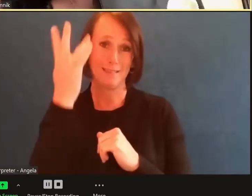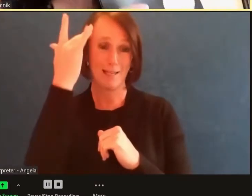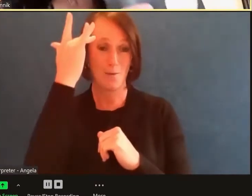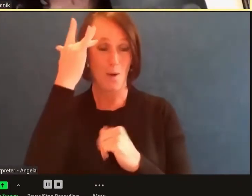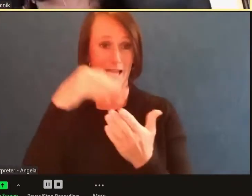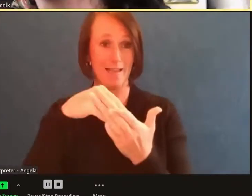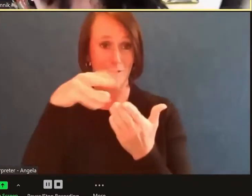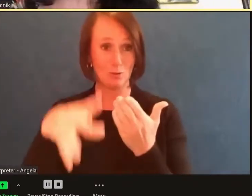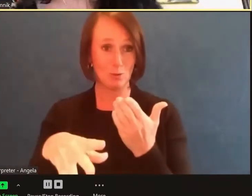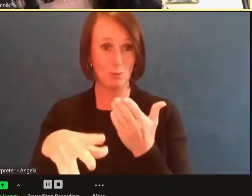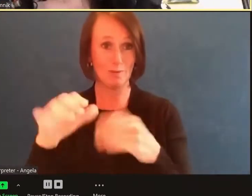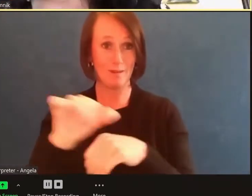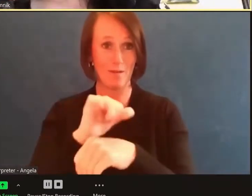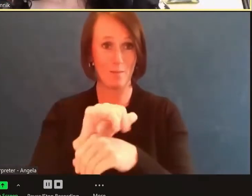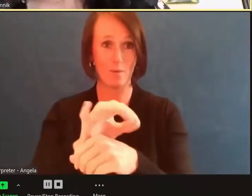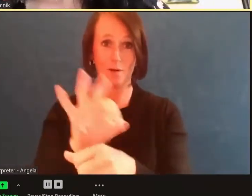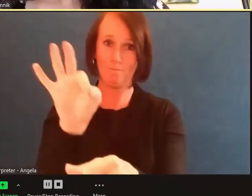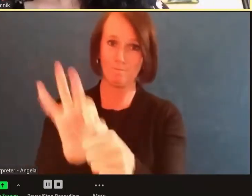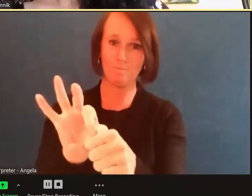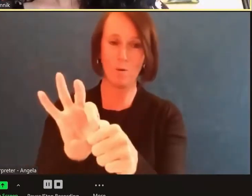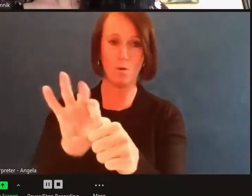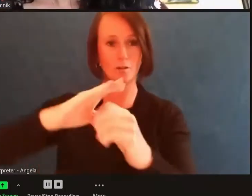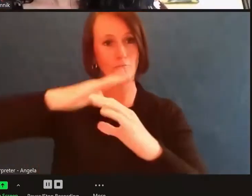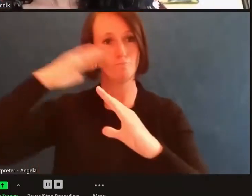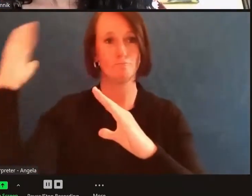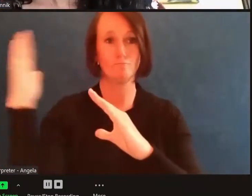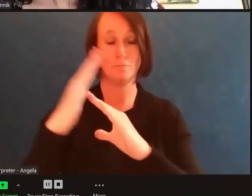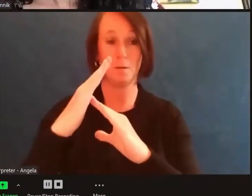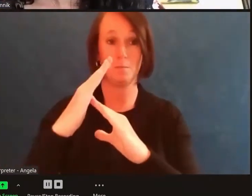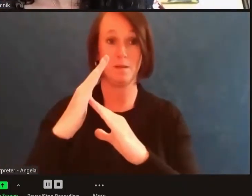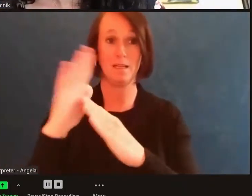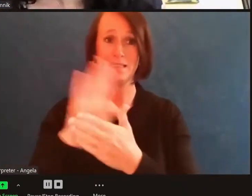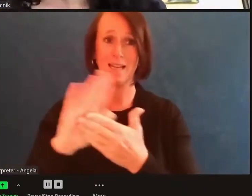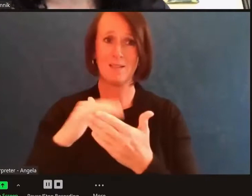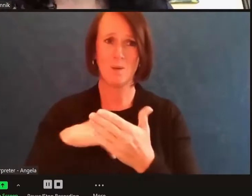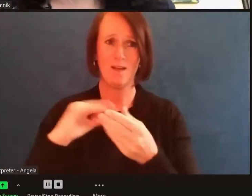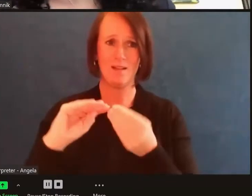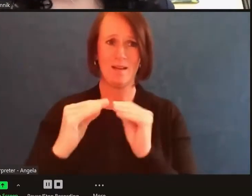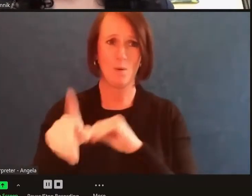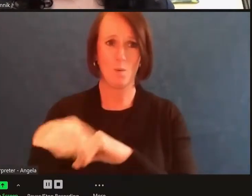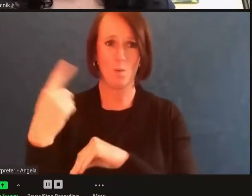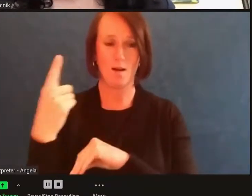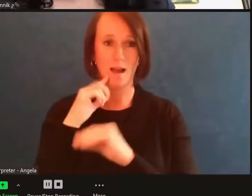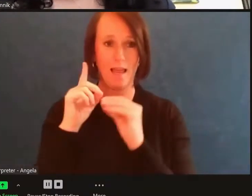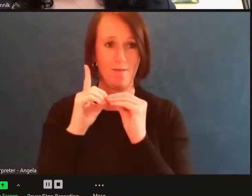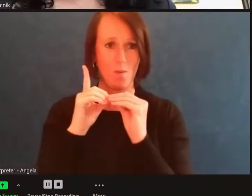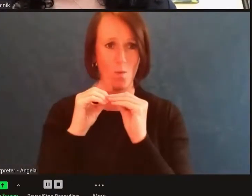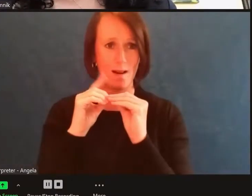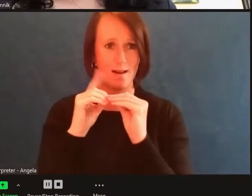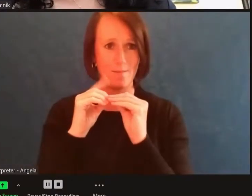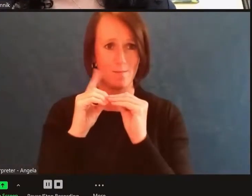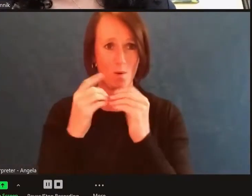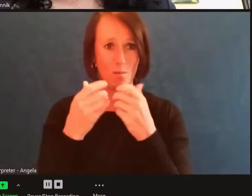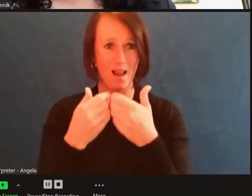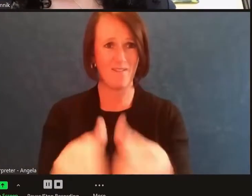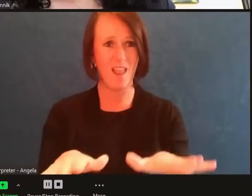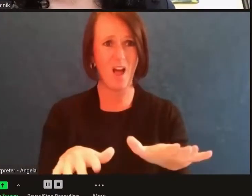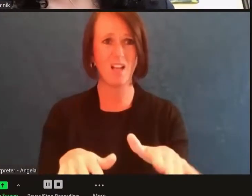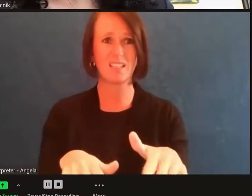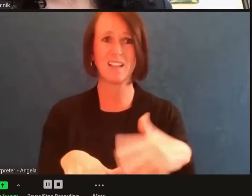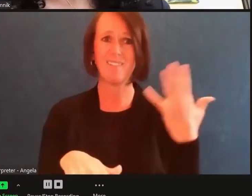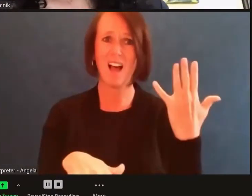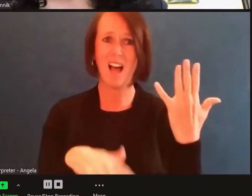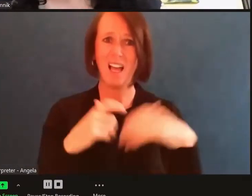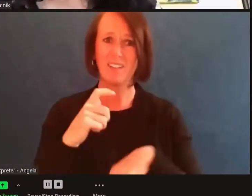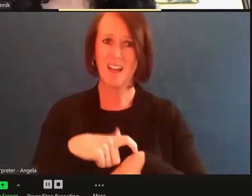#1. Well, it's nice to have #1, although apparently I've got one more still pending, and I've lost 5 times, so that's a terrible